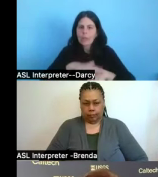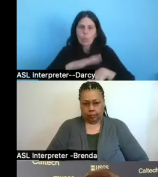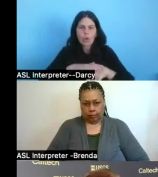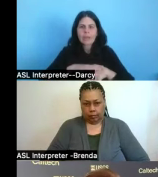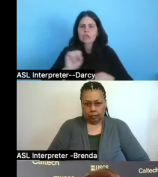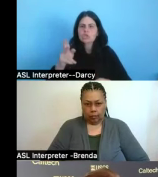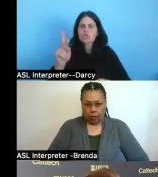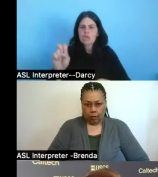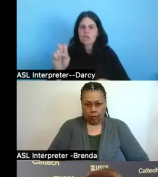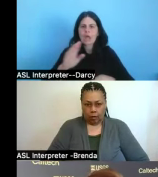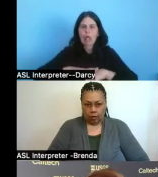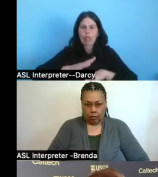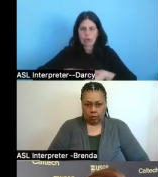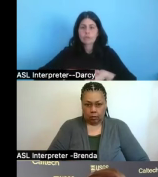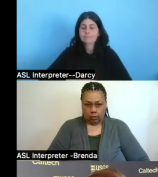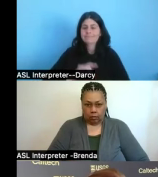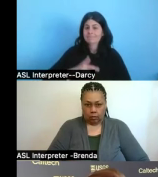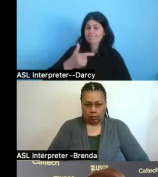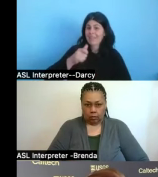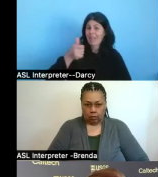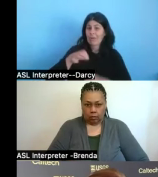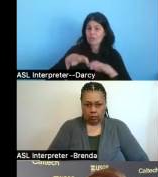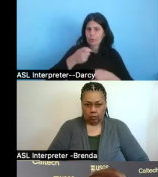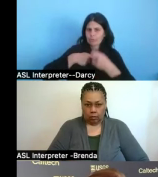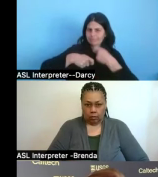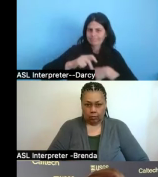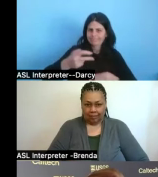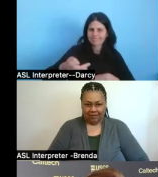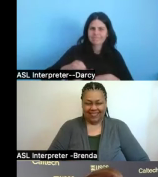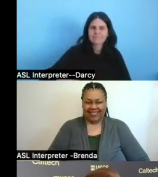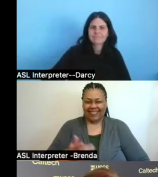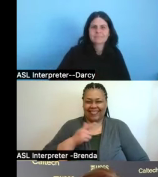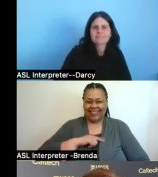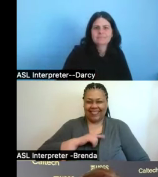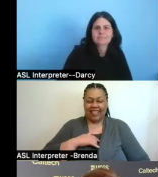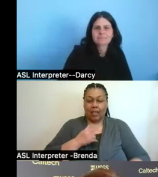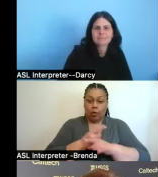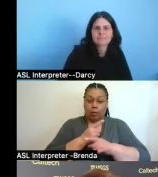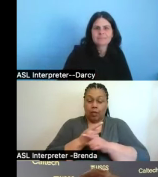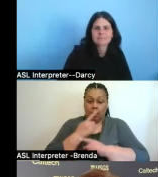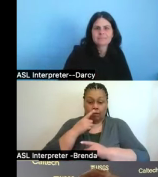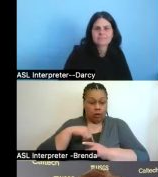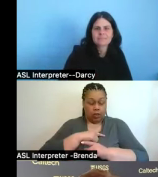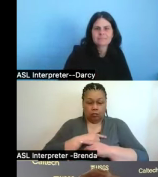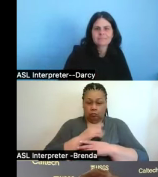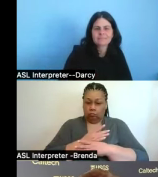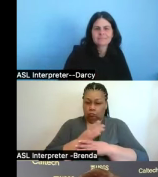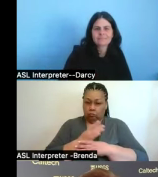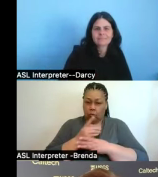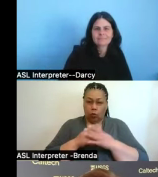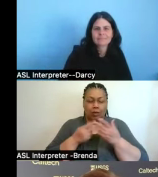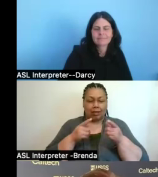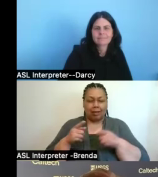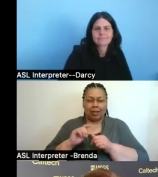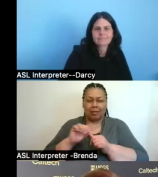With many of the felt events that we've had in the last few months, it is appropriate for us to share what is being done behind